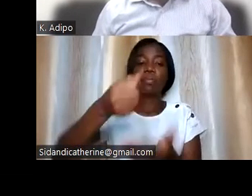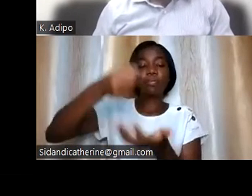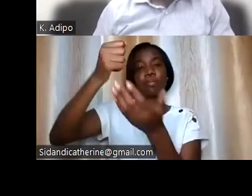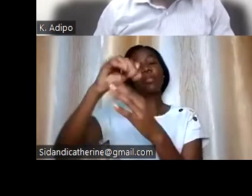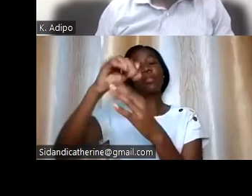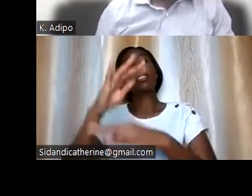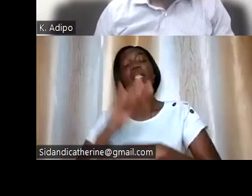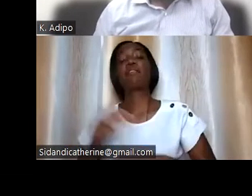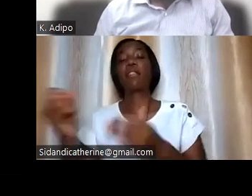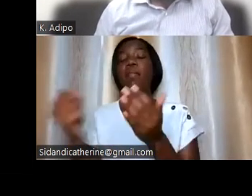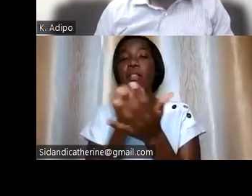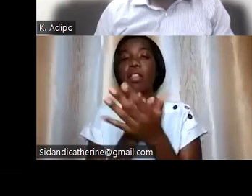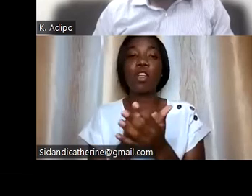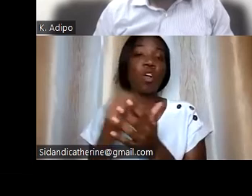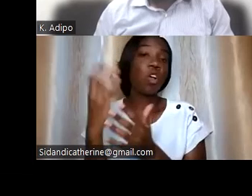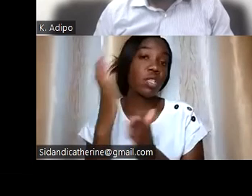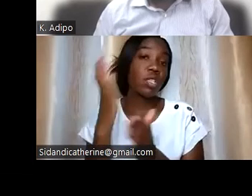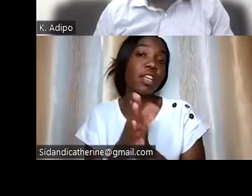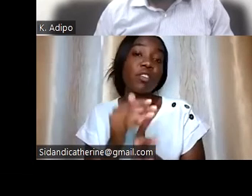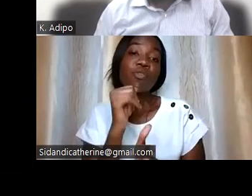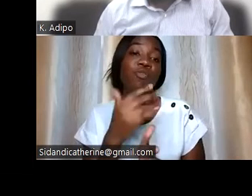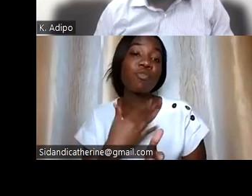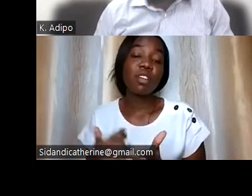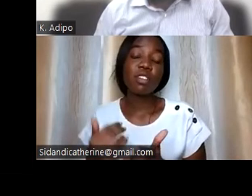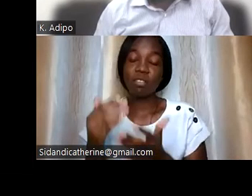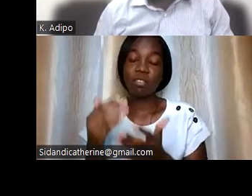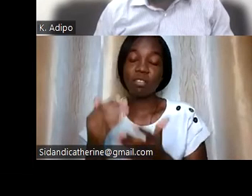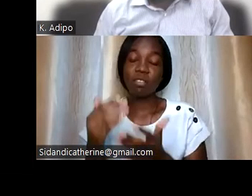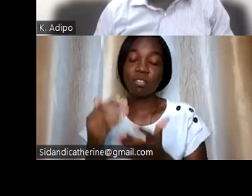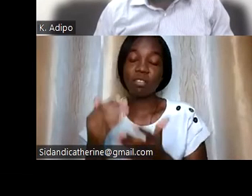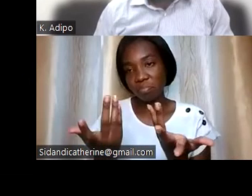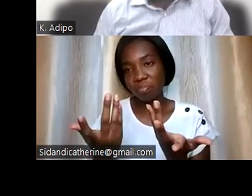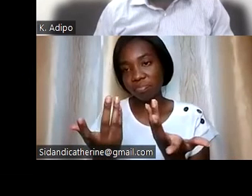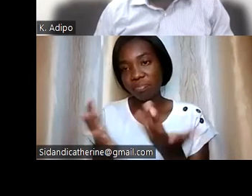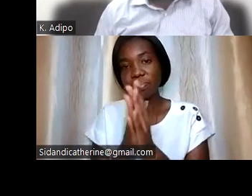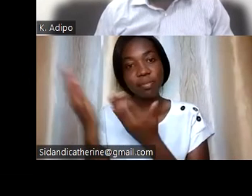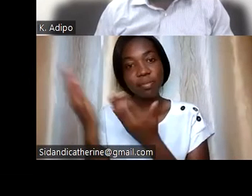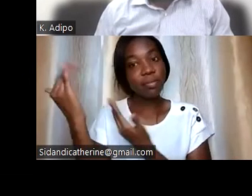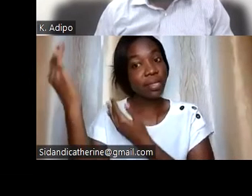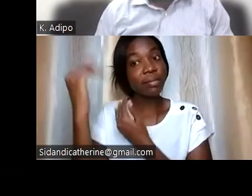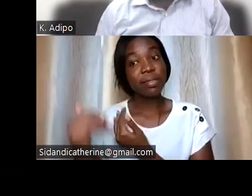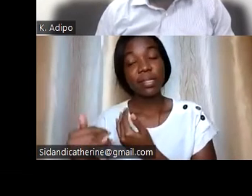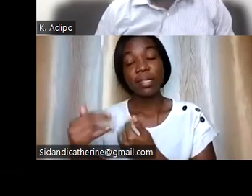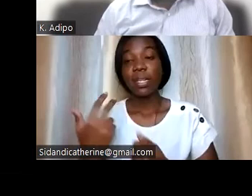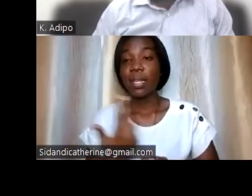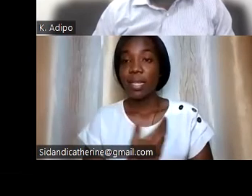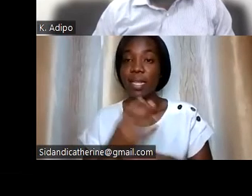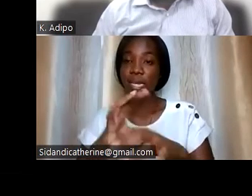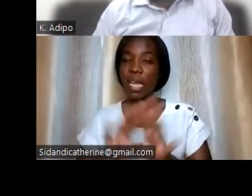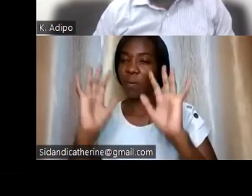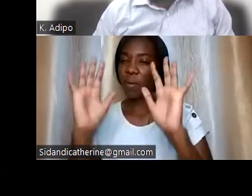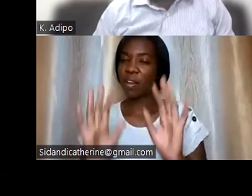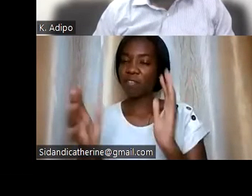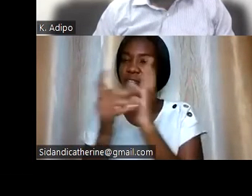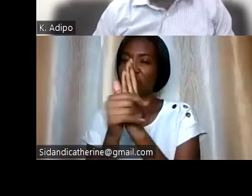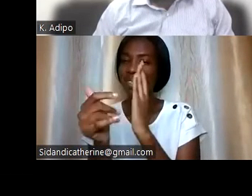want to spend. You don't budget for adverts, and then you expect us to get amazing talent. Thank